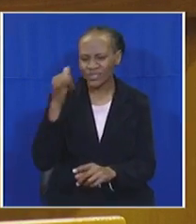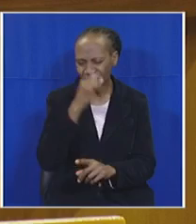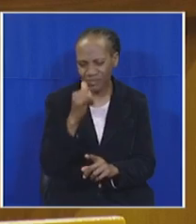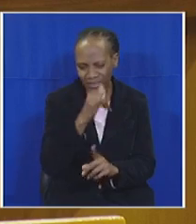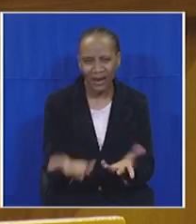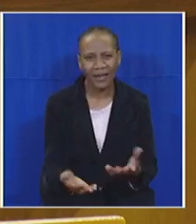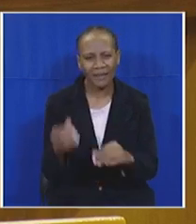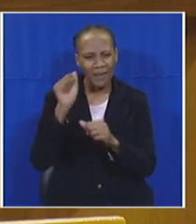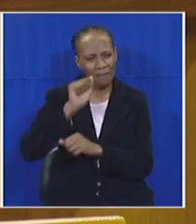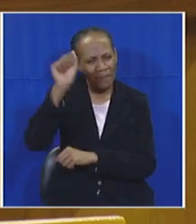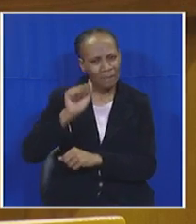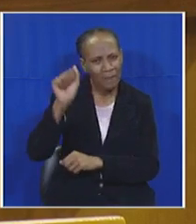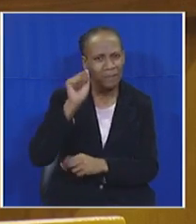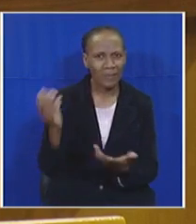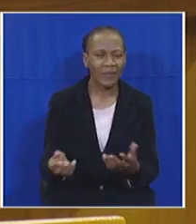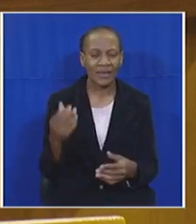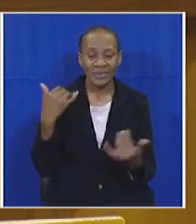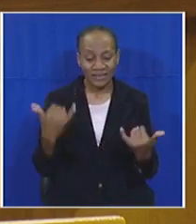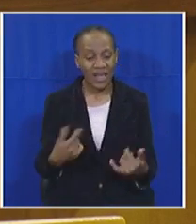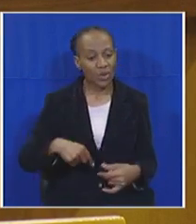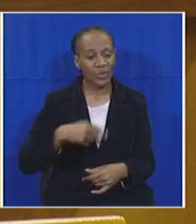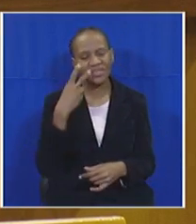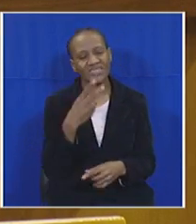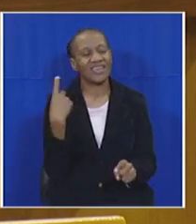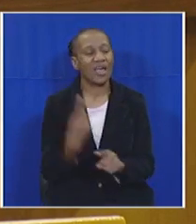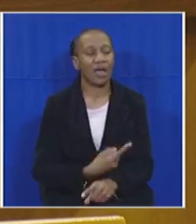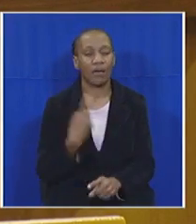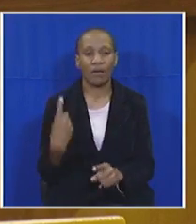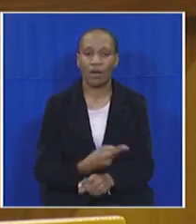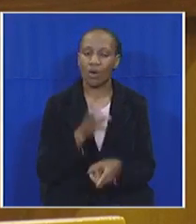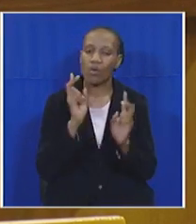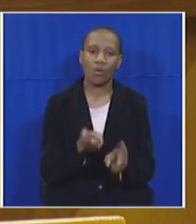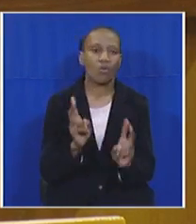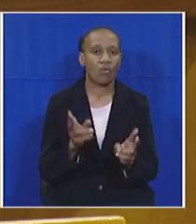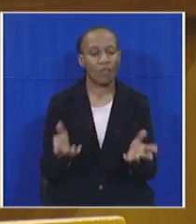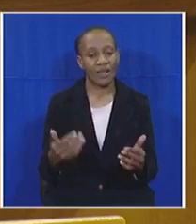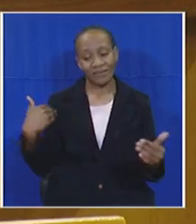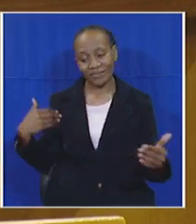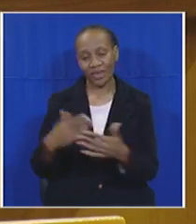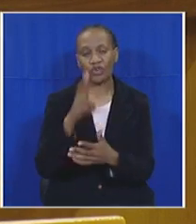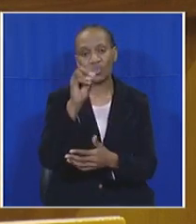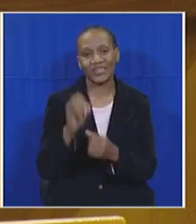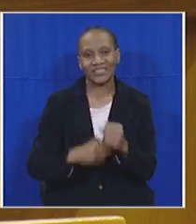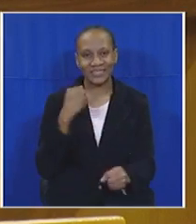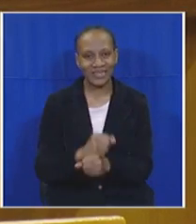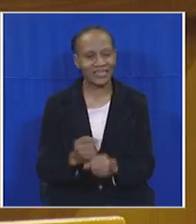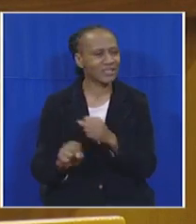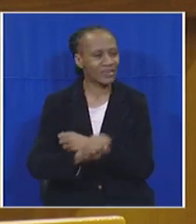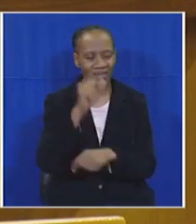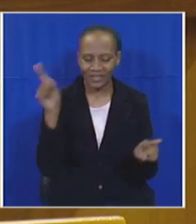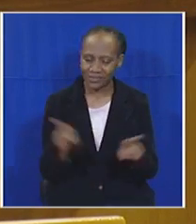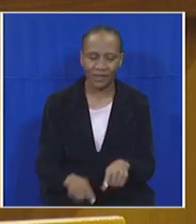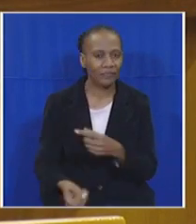anti-government protest action that has become such a feature of South Africa 20 years into its democracy.